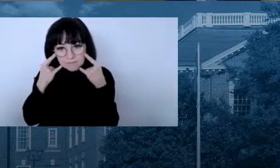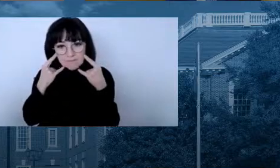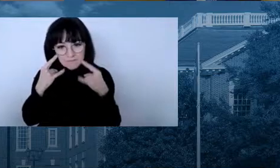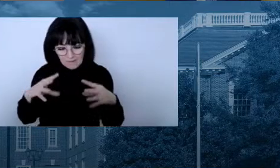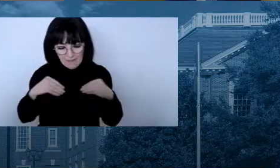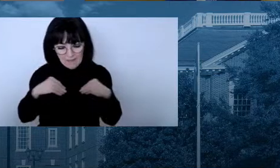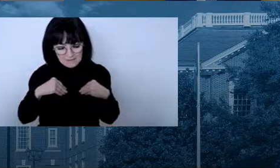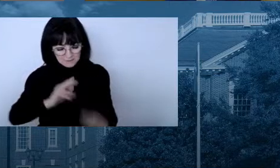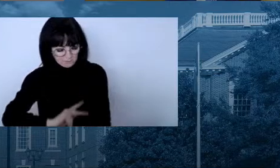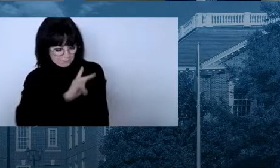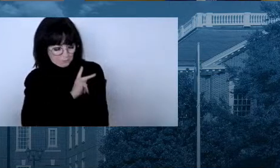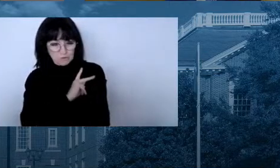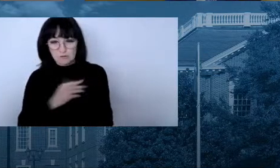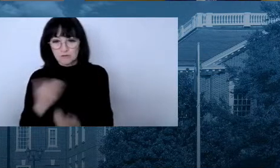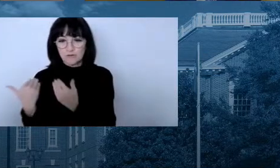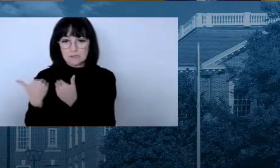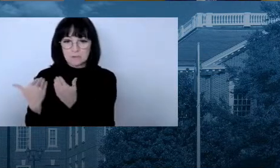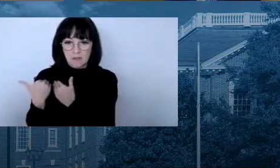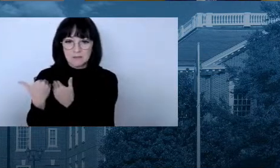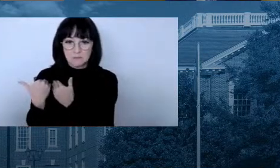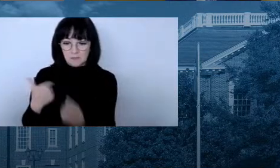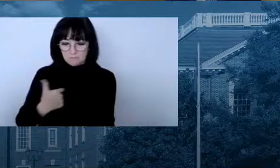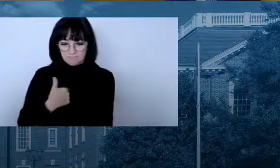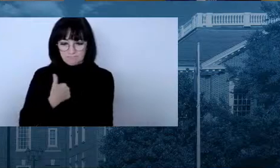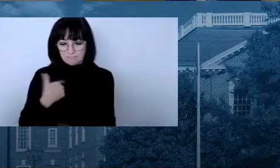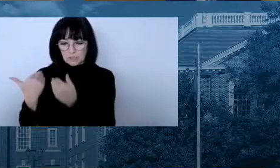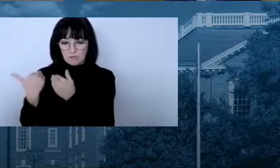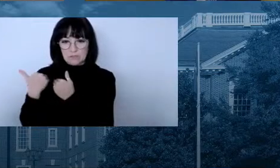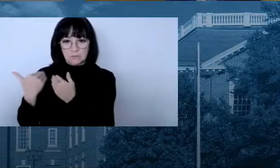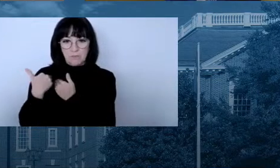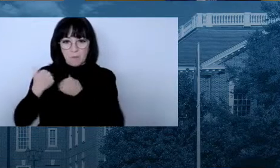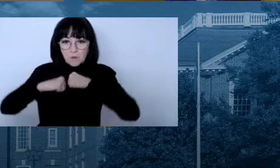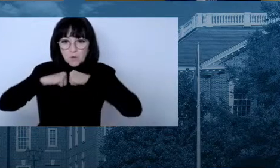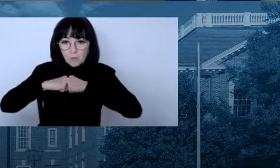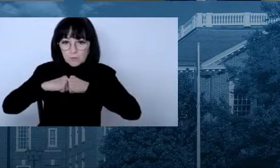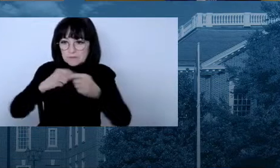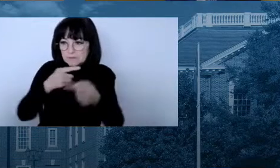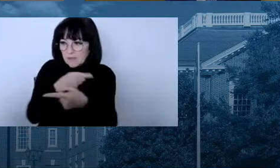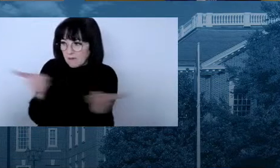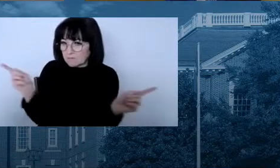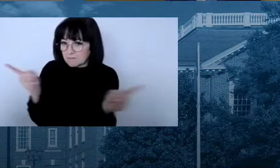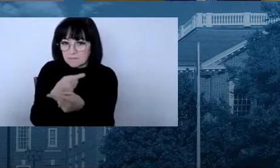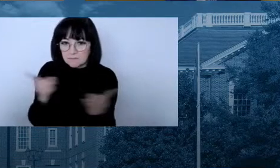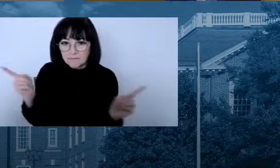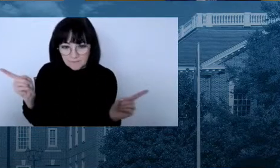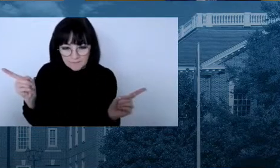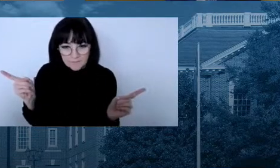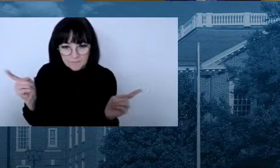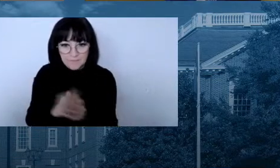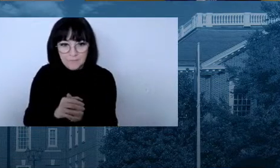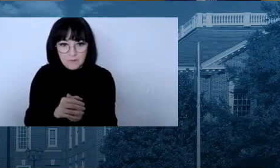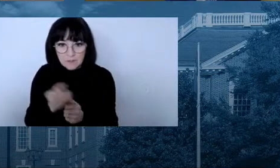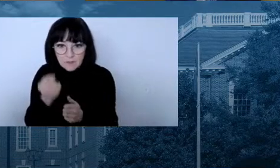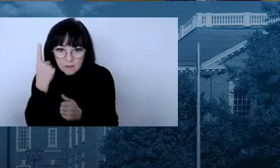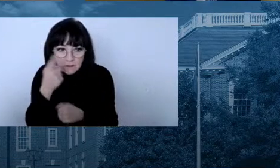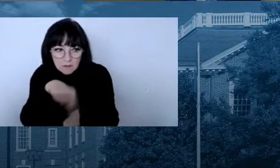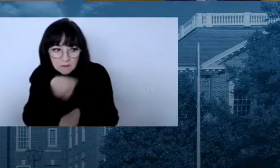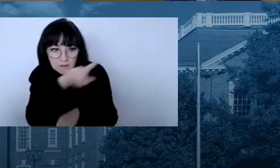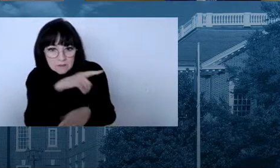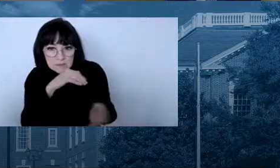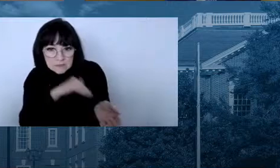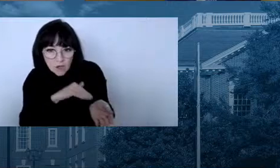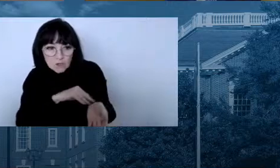as part of the equation, talking about putting a face on the healthcare workers that are so stressed after 2 years of